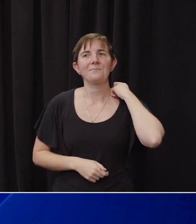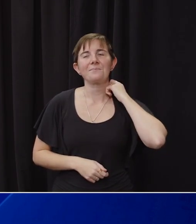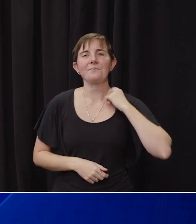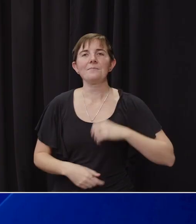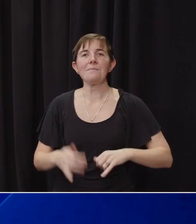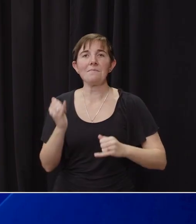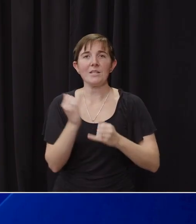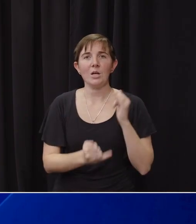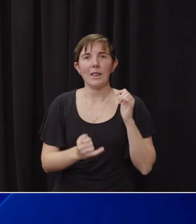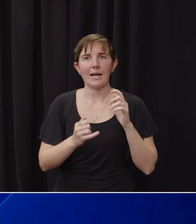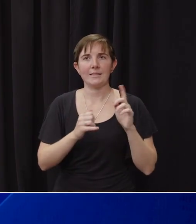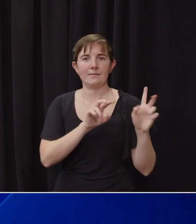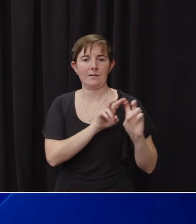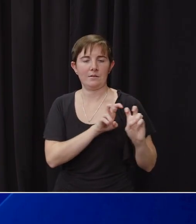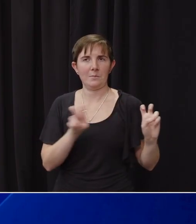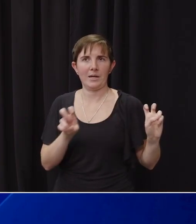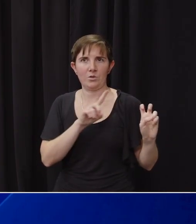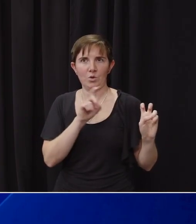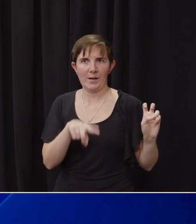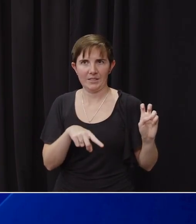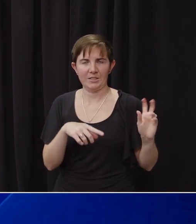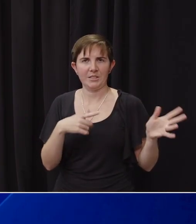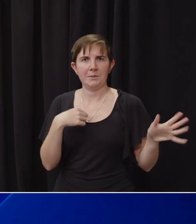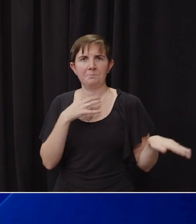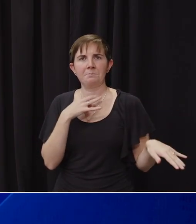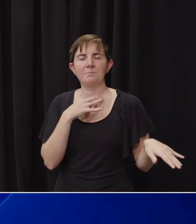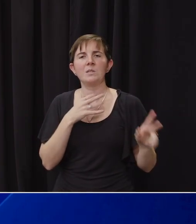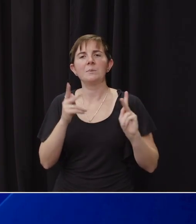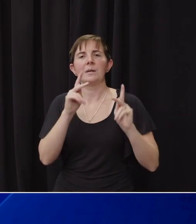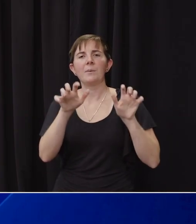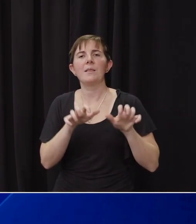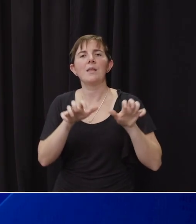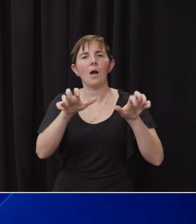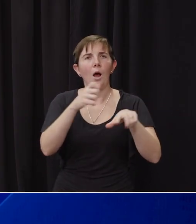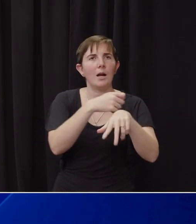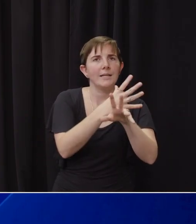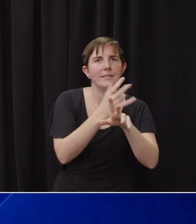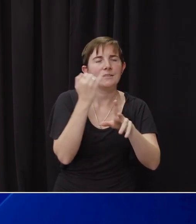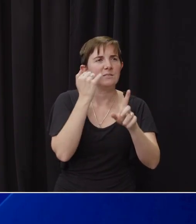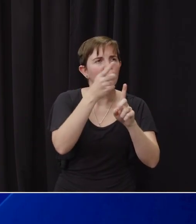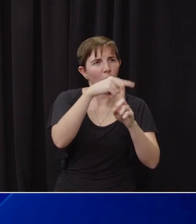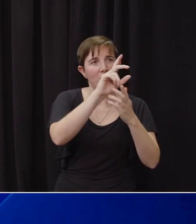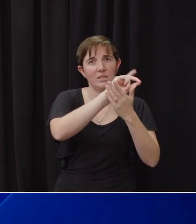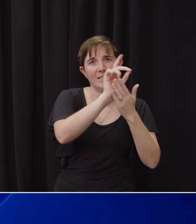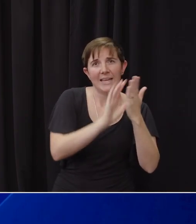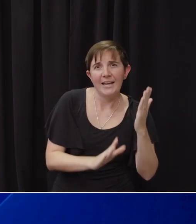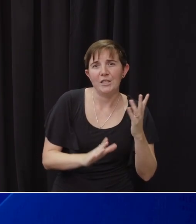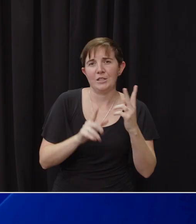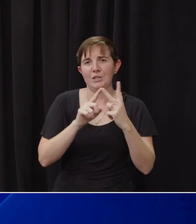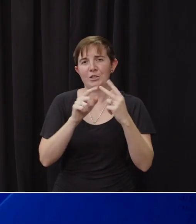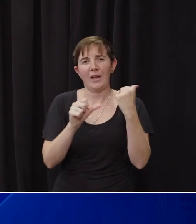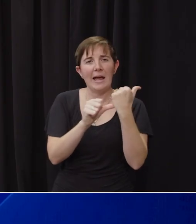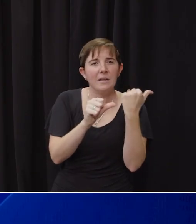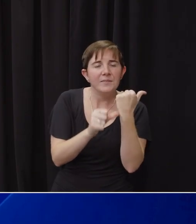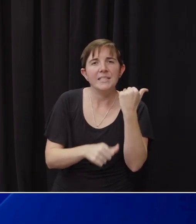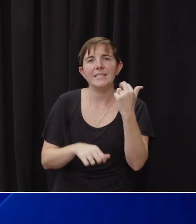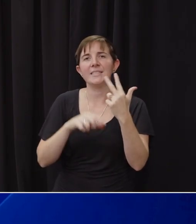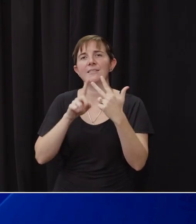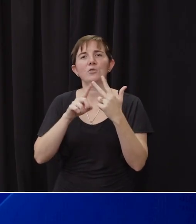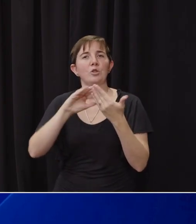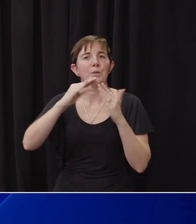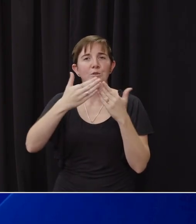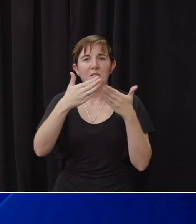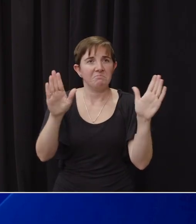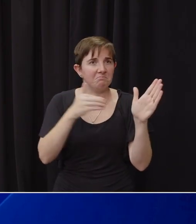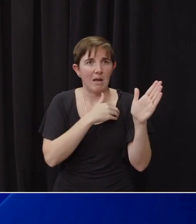panel question, I wanted to ask for those in the audience, whether they're designers, maybe they're advocates, or community